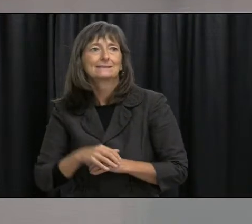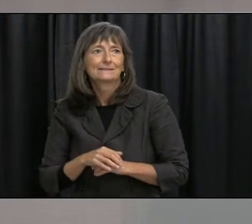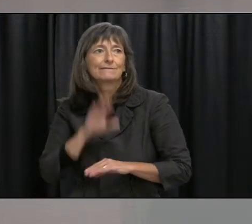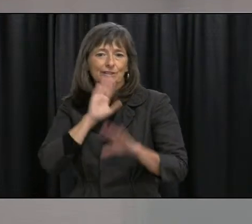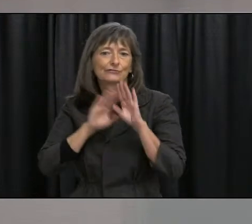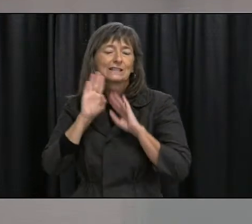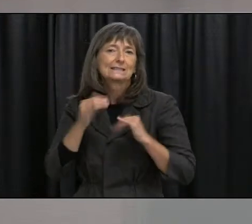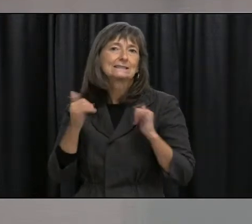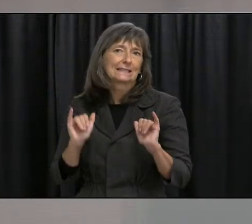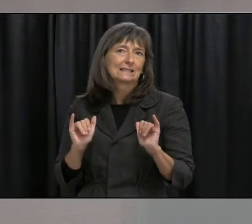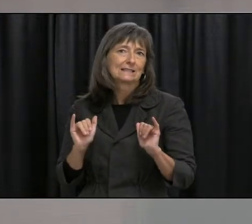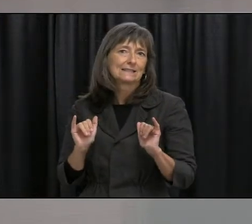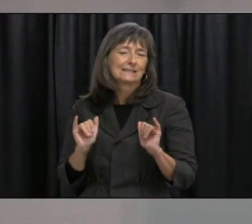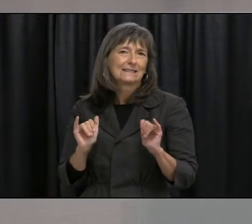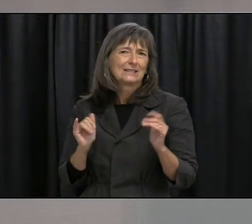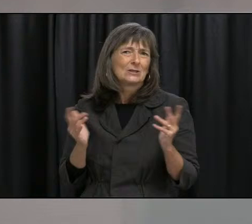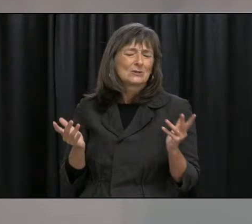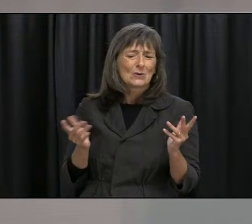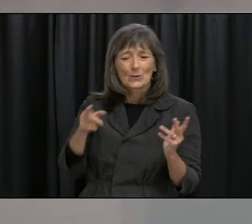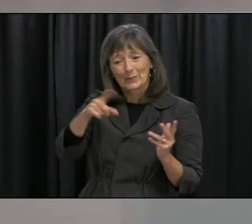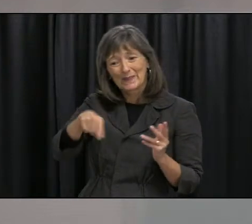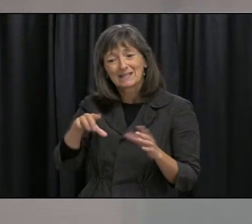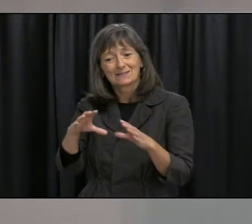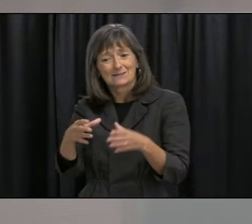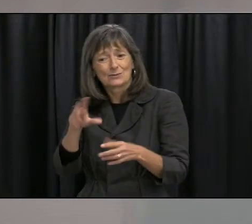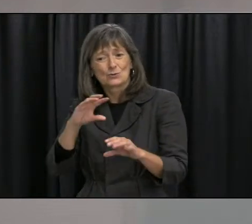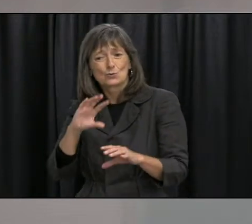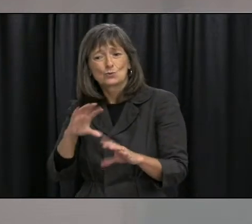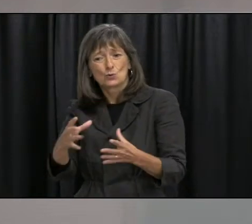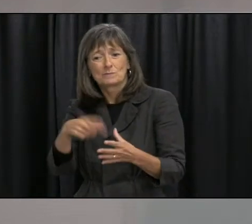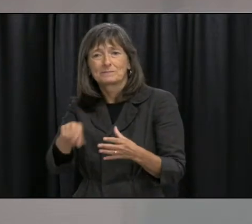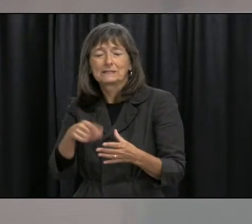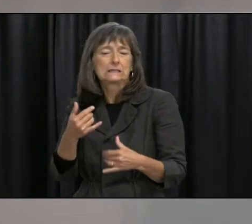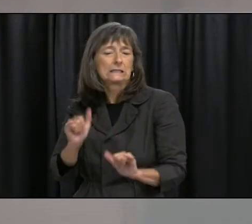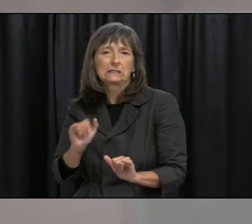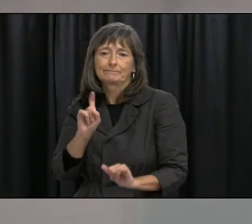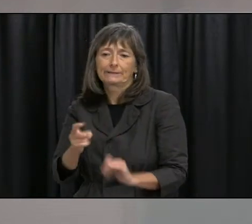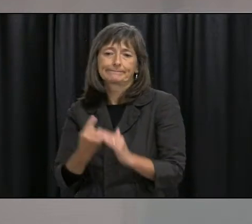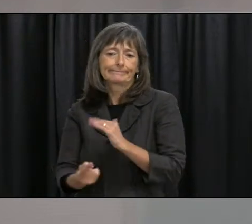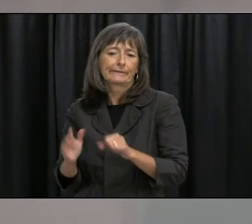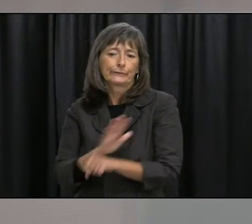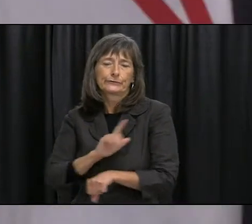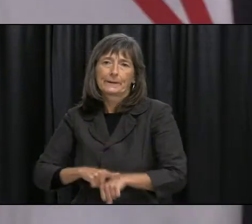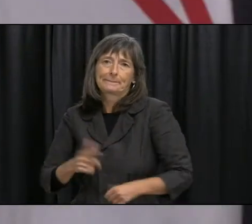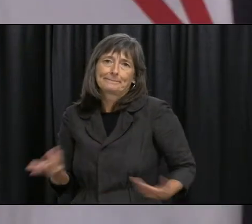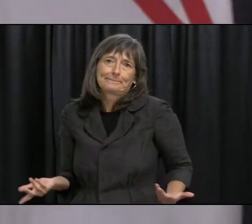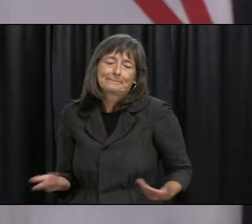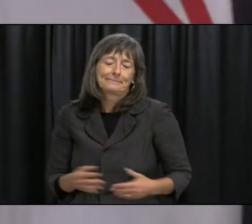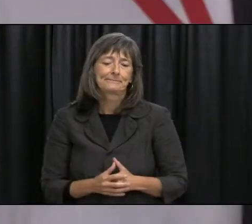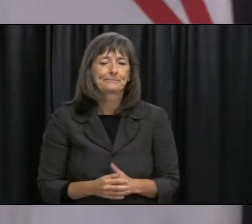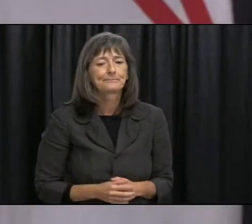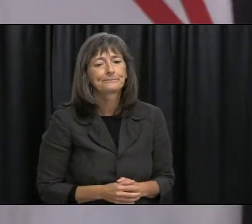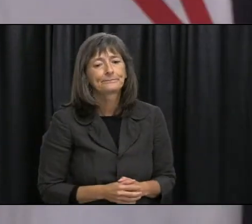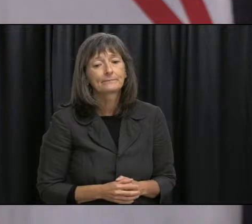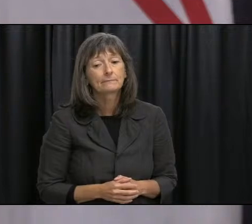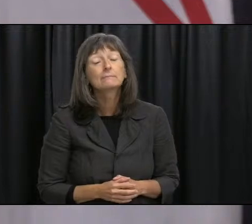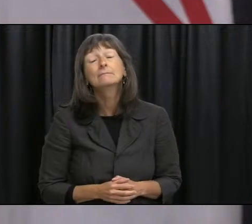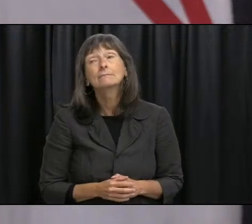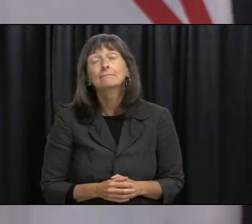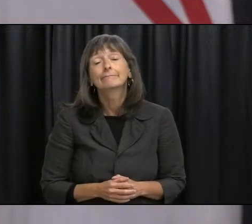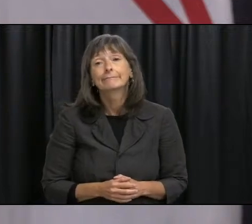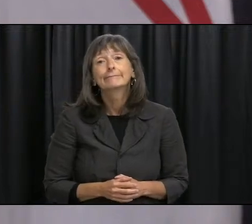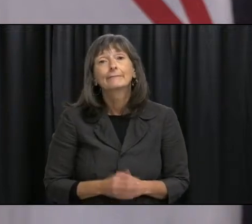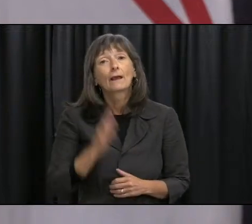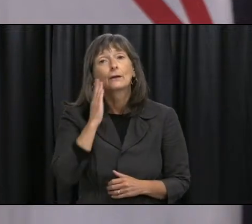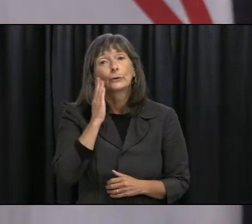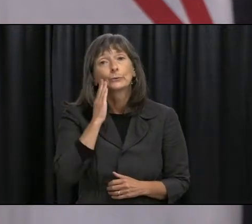they were yesterday. What do you say to those people quite frustrated with today's announcement? So we recognize that